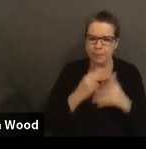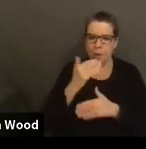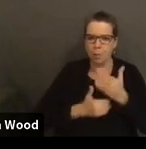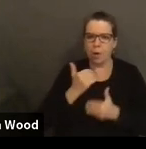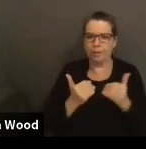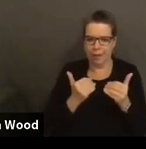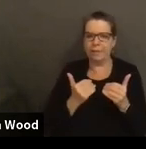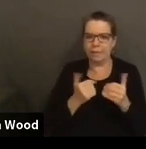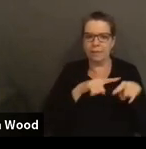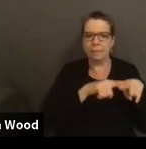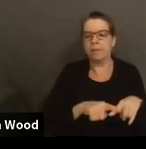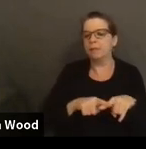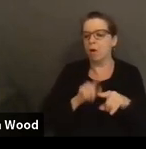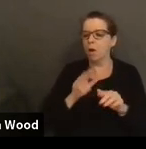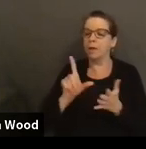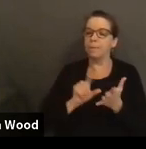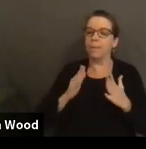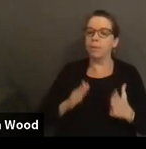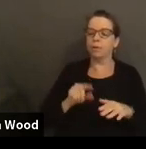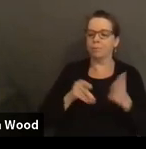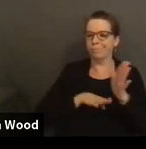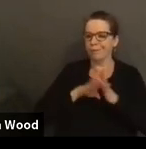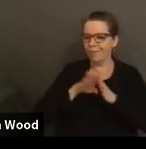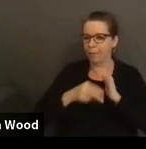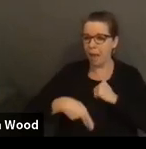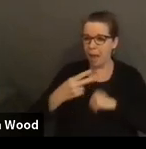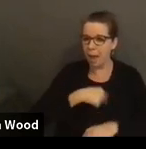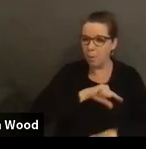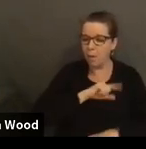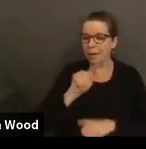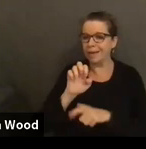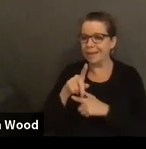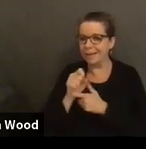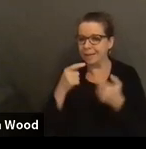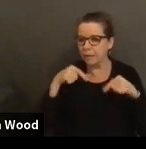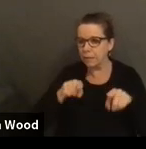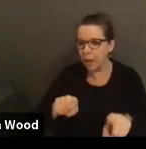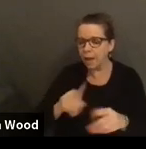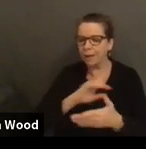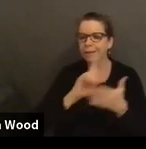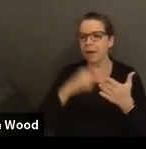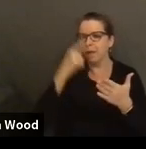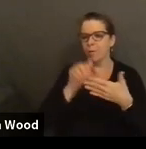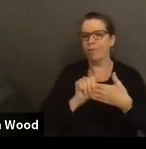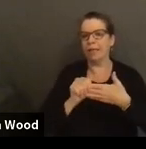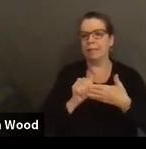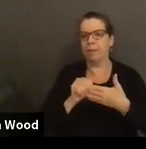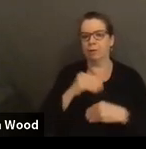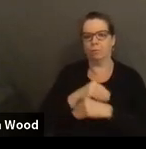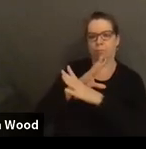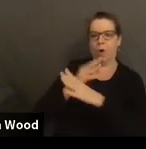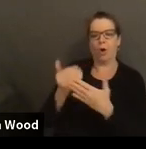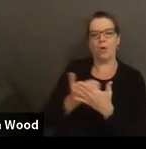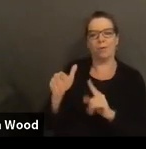to develop high quality TEKS aligned instructional materials designed for flexibility in this new